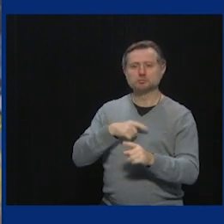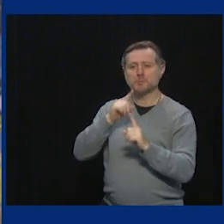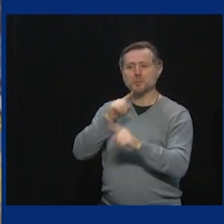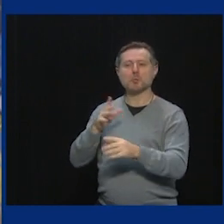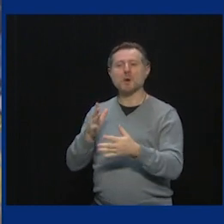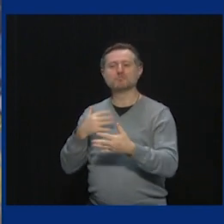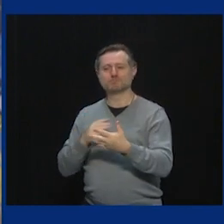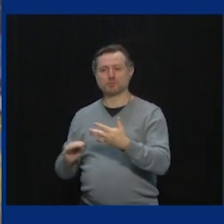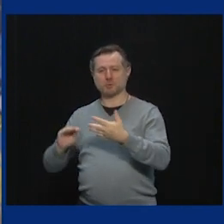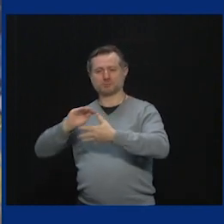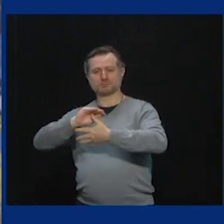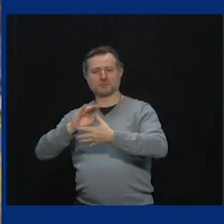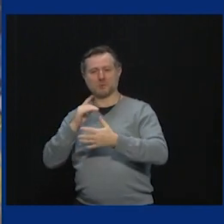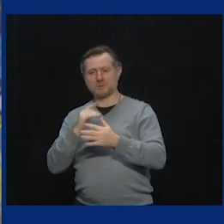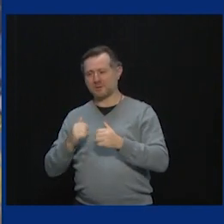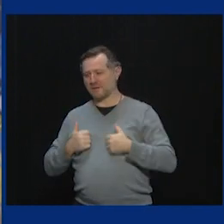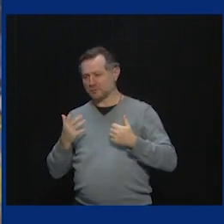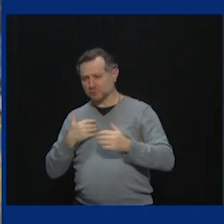execute them in the very near future.